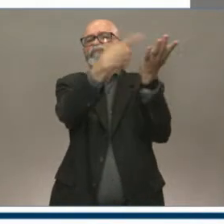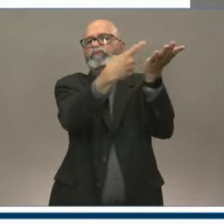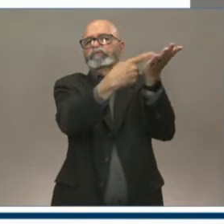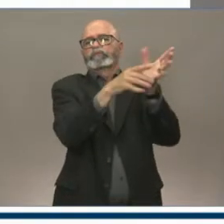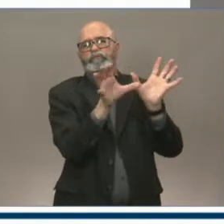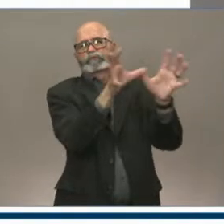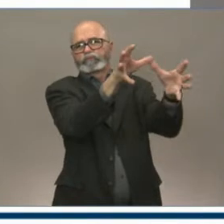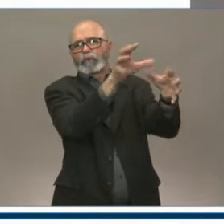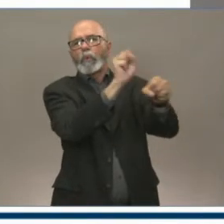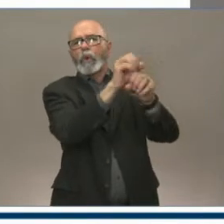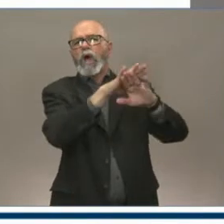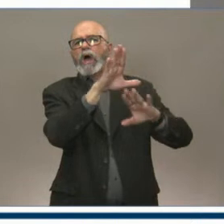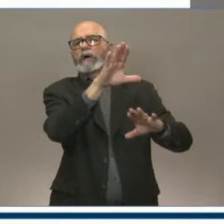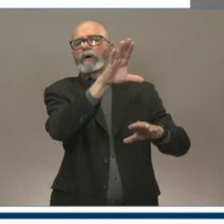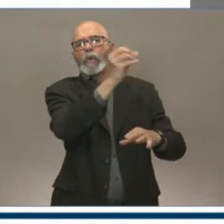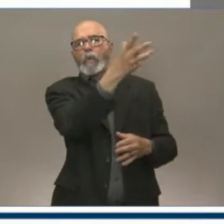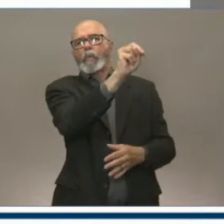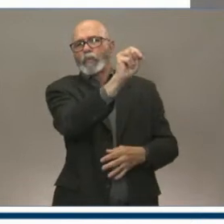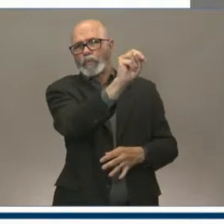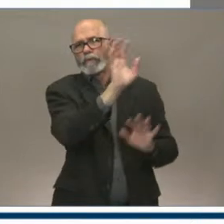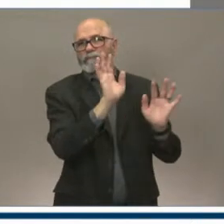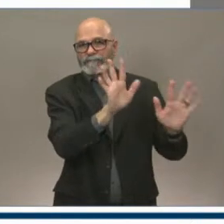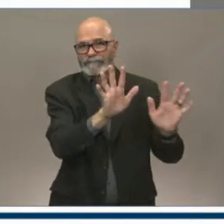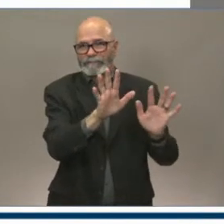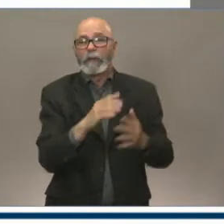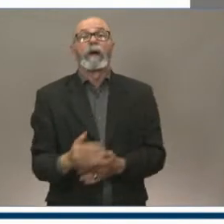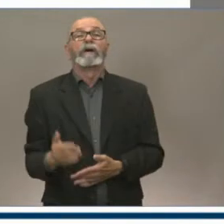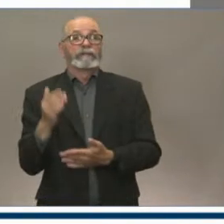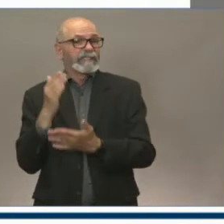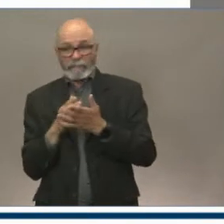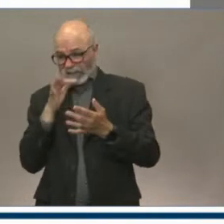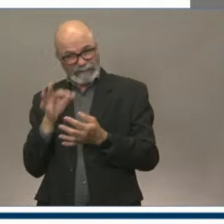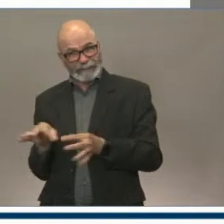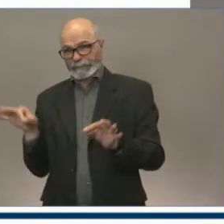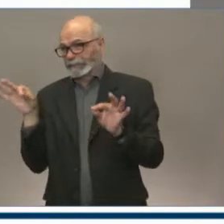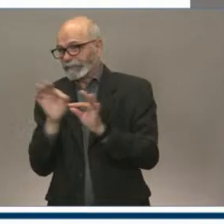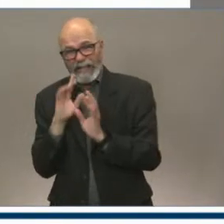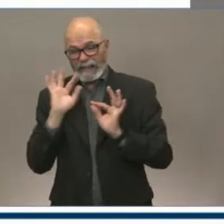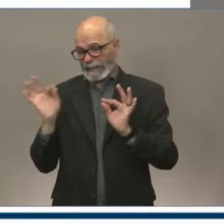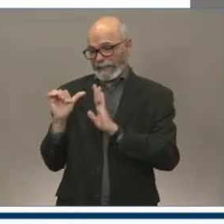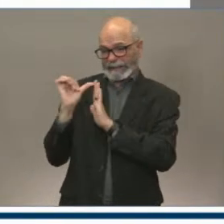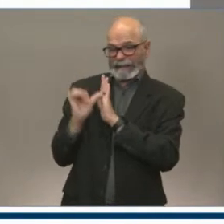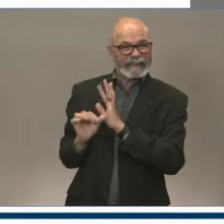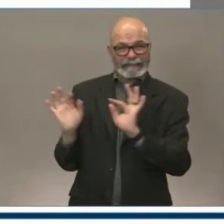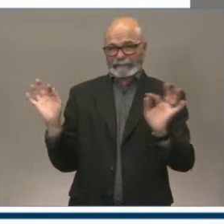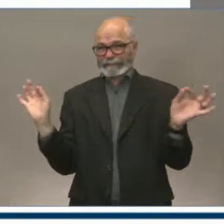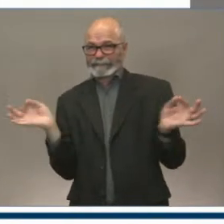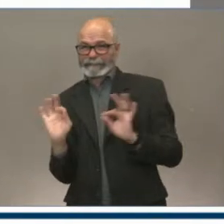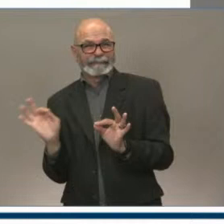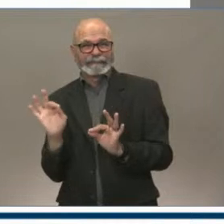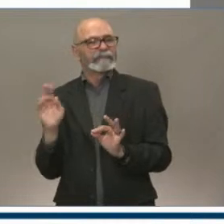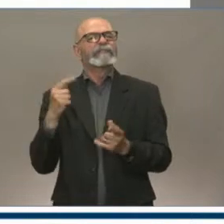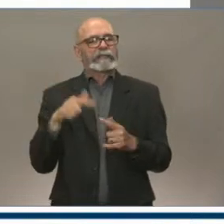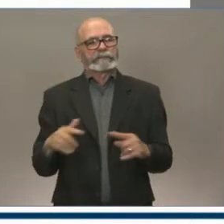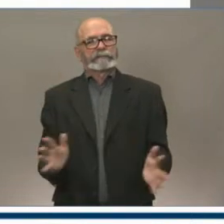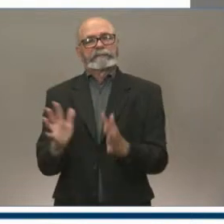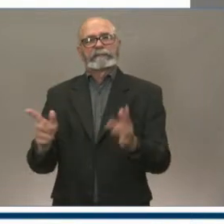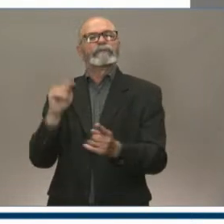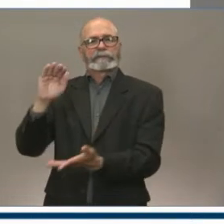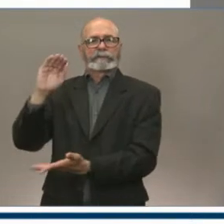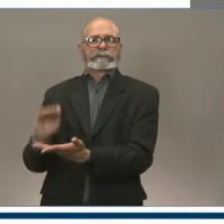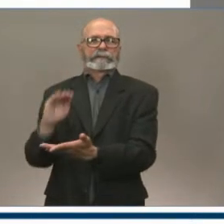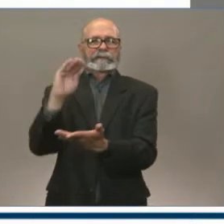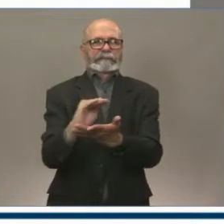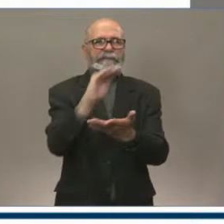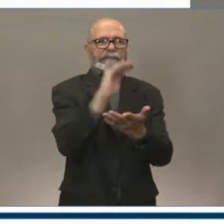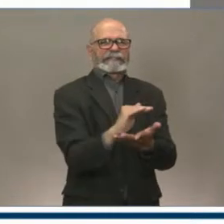of that. But absolutely, we are decreasing what we call capacity and functioning in other parts of the health system to make sure that we have the